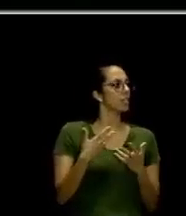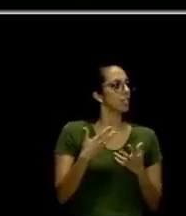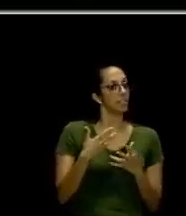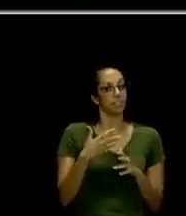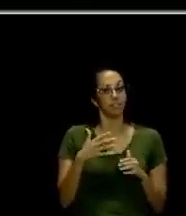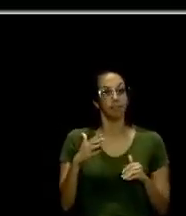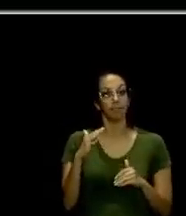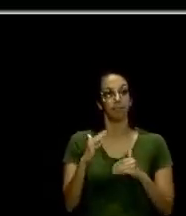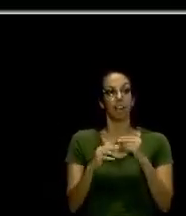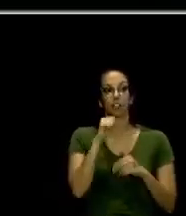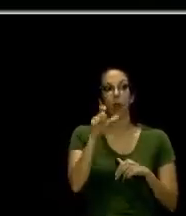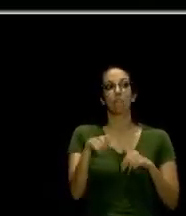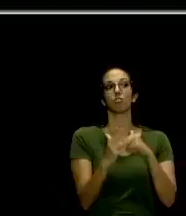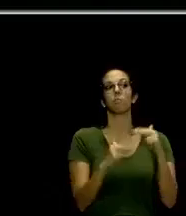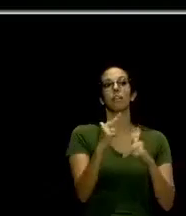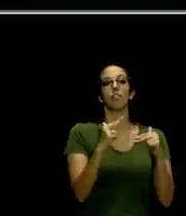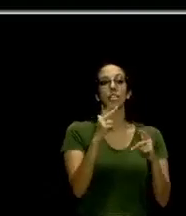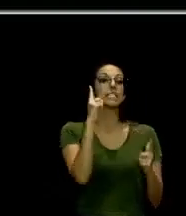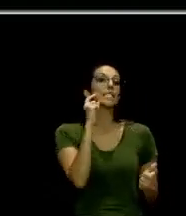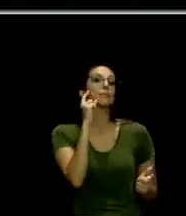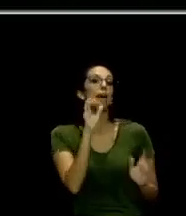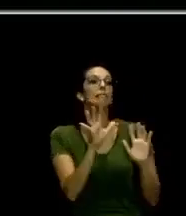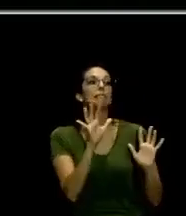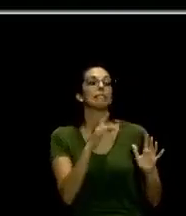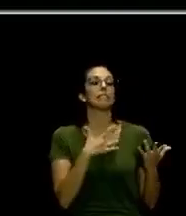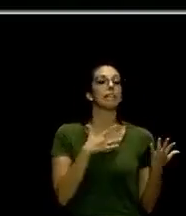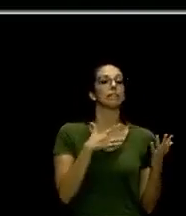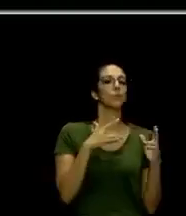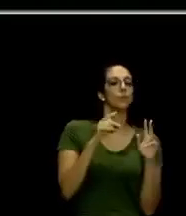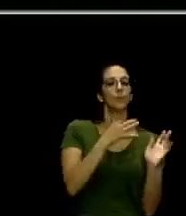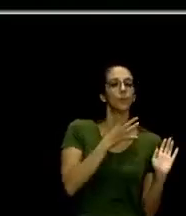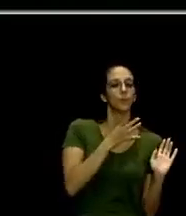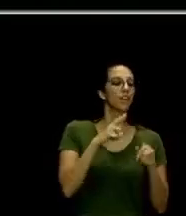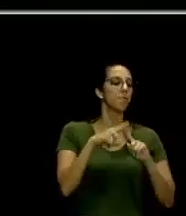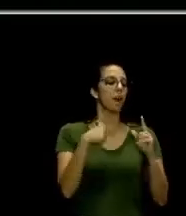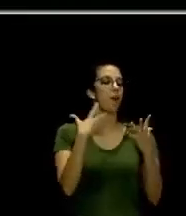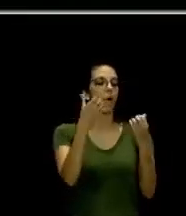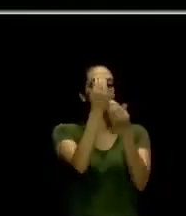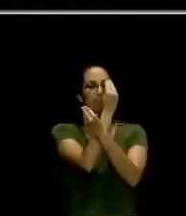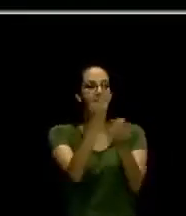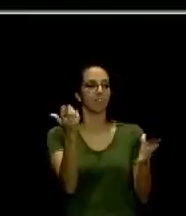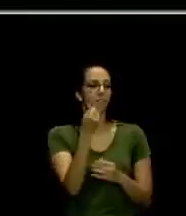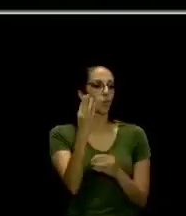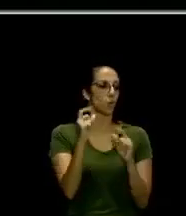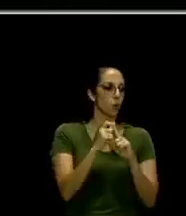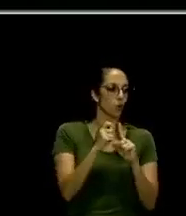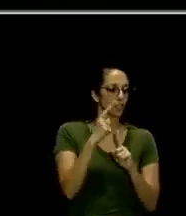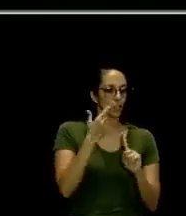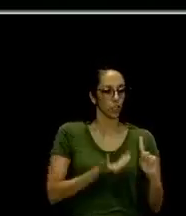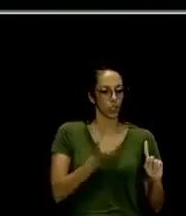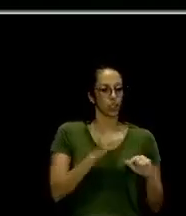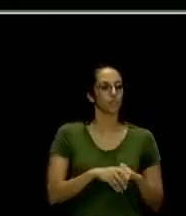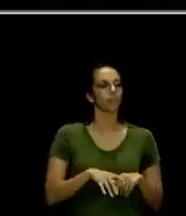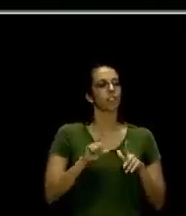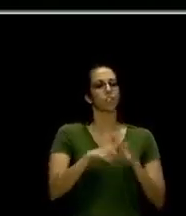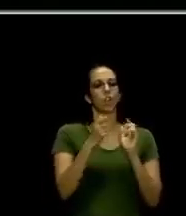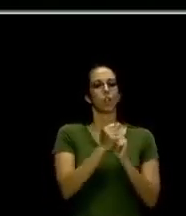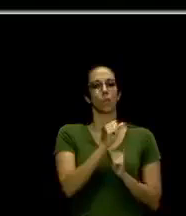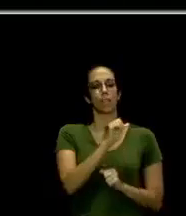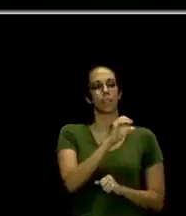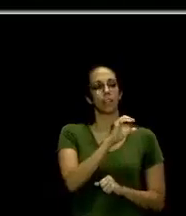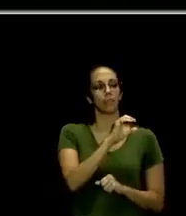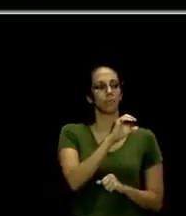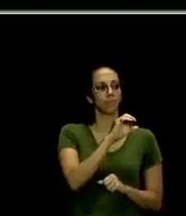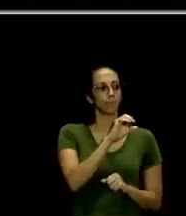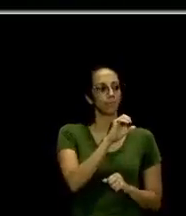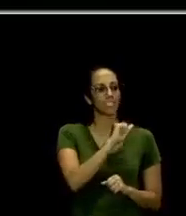suspense by withholding her name, and I'll go ahead and say it, and then I want to say a few words about it. It's our own Senate President,